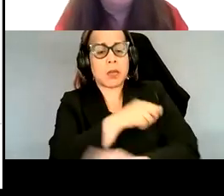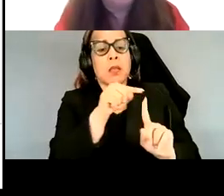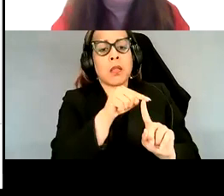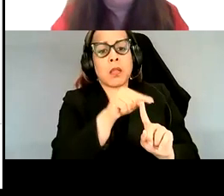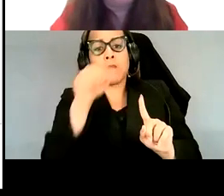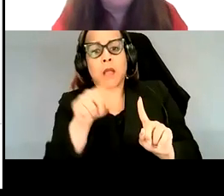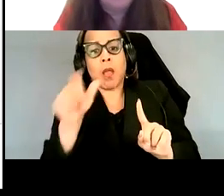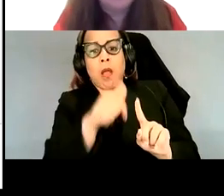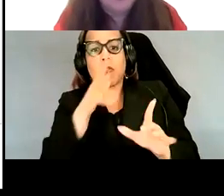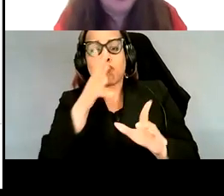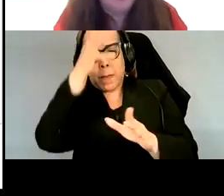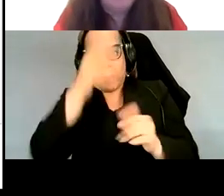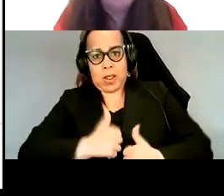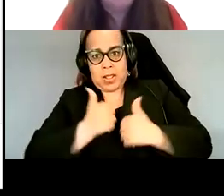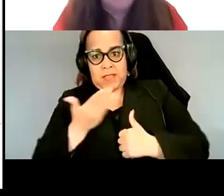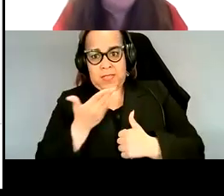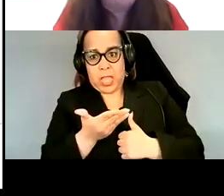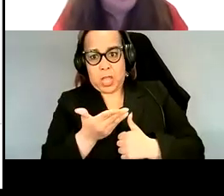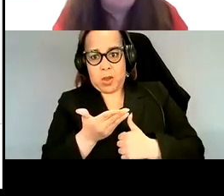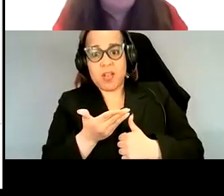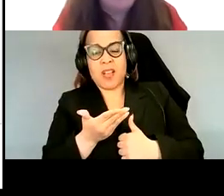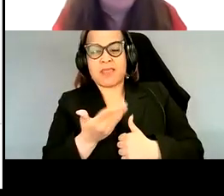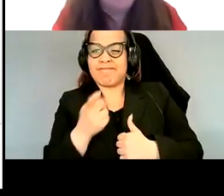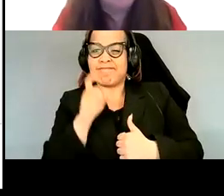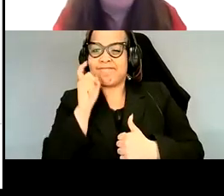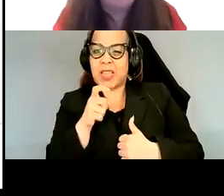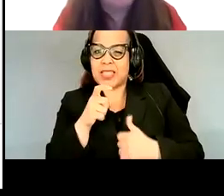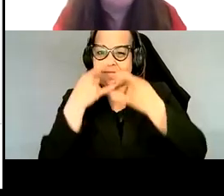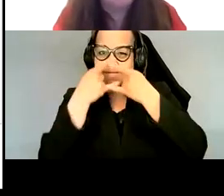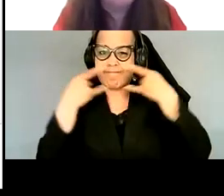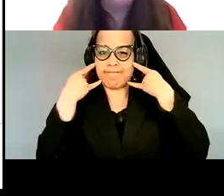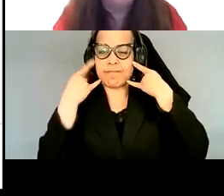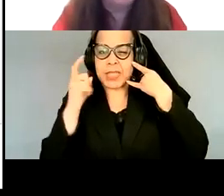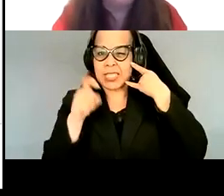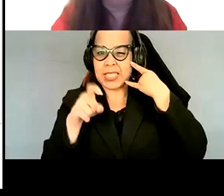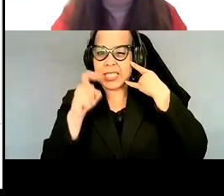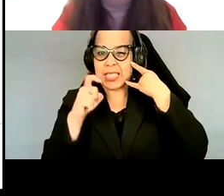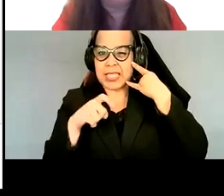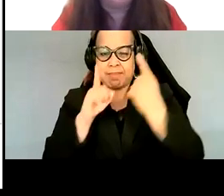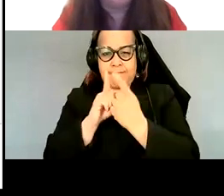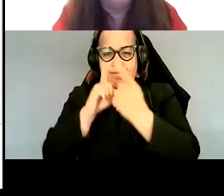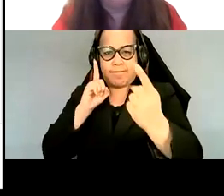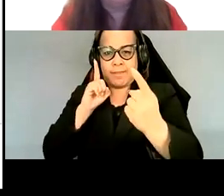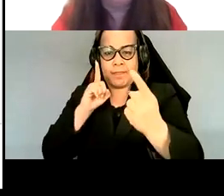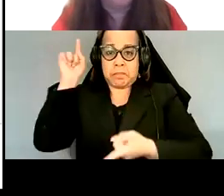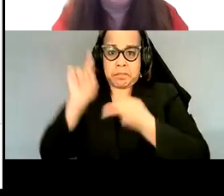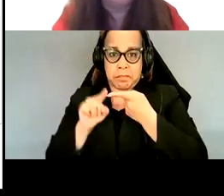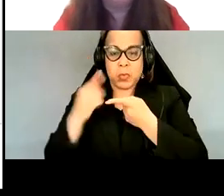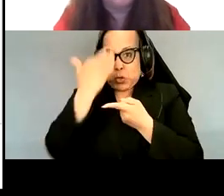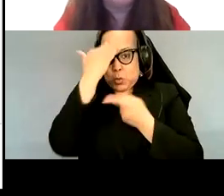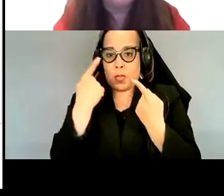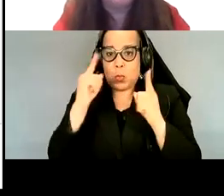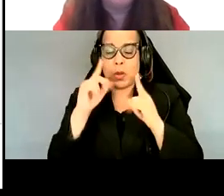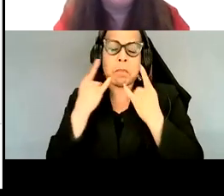a grandparent in there living there. So then we need to use our preventative measures, the mitigation measures that we know that work,